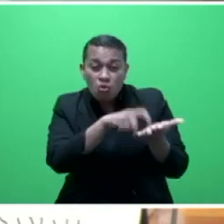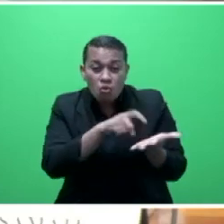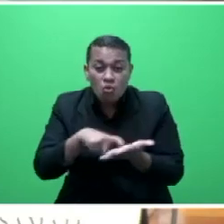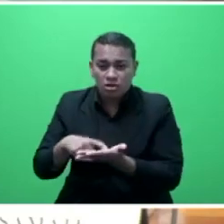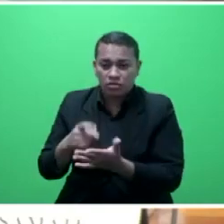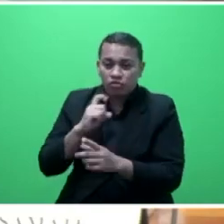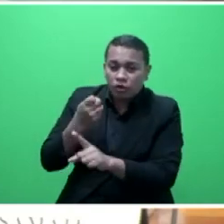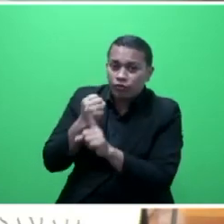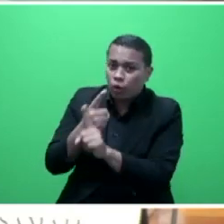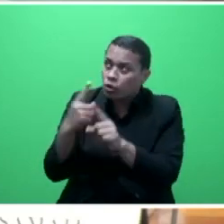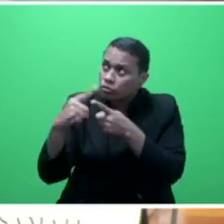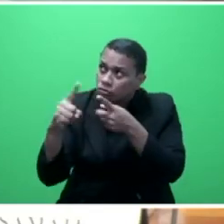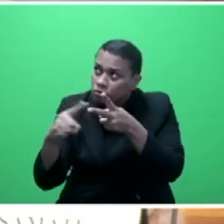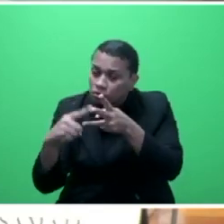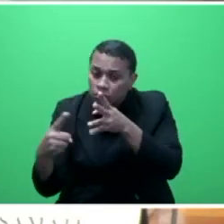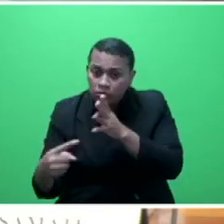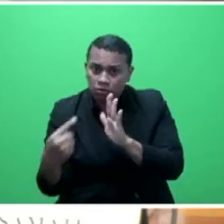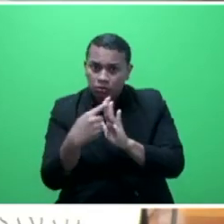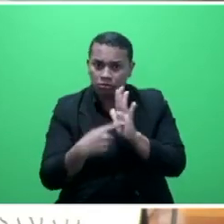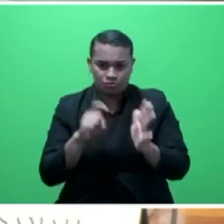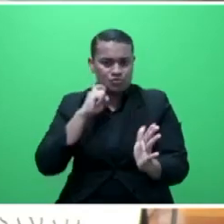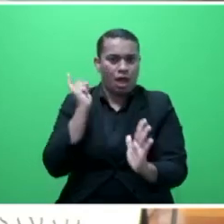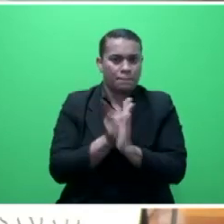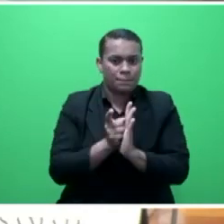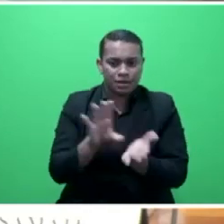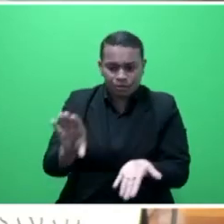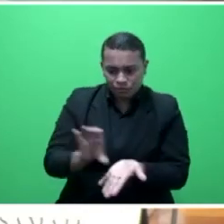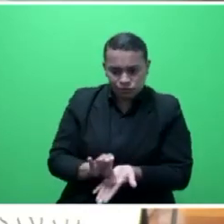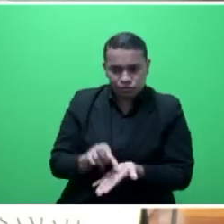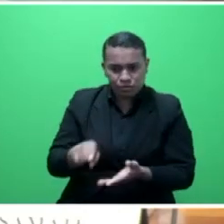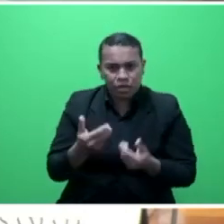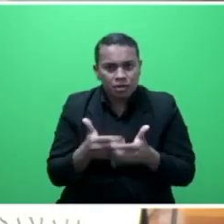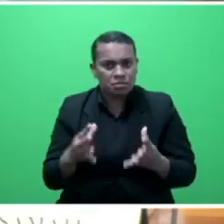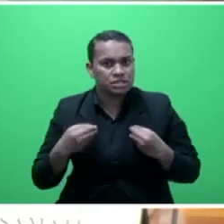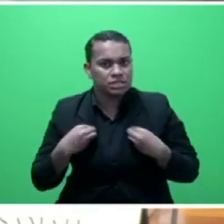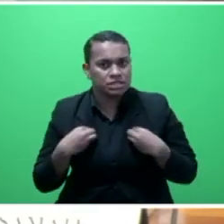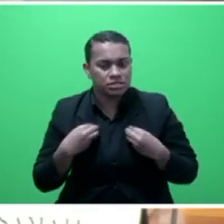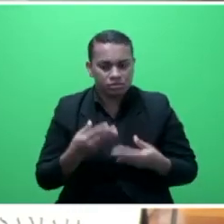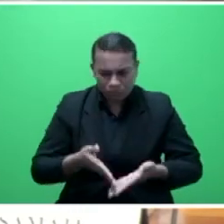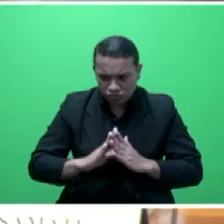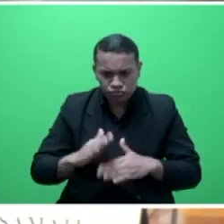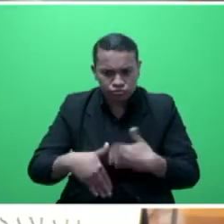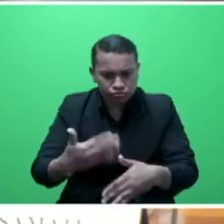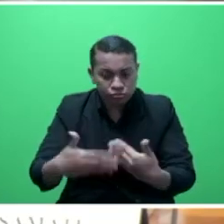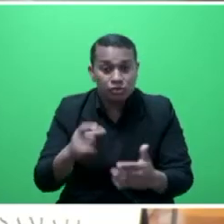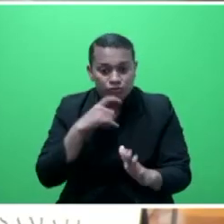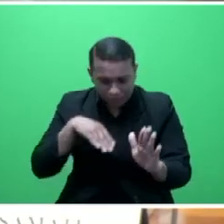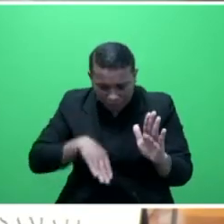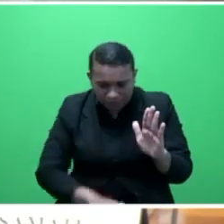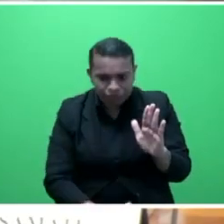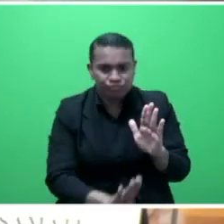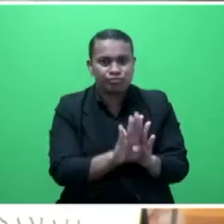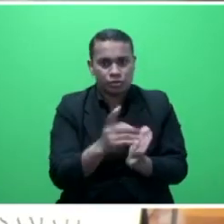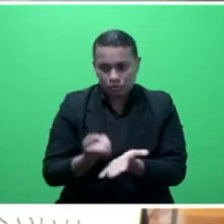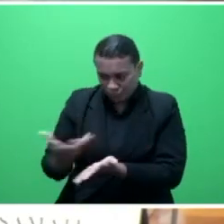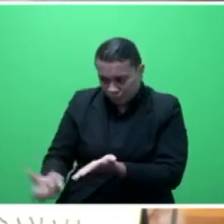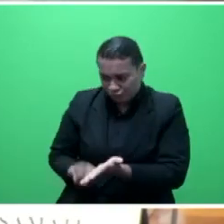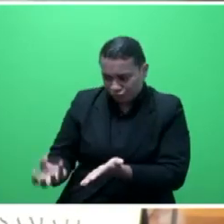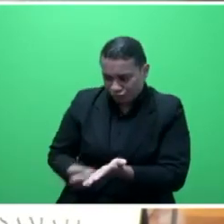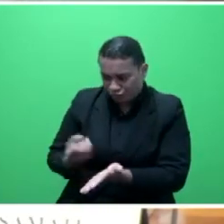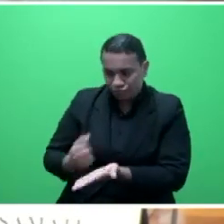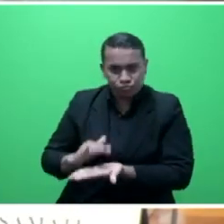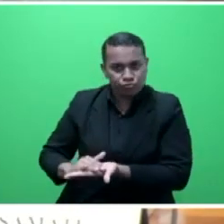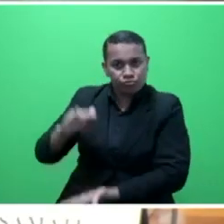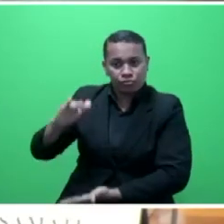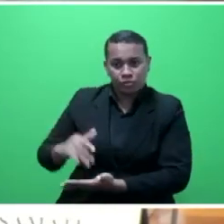terms, can immediately put funds to work, readying their businesses for the day their revenues return. When a government borrows, Mr. Speaker,